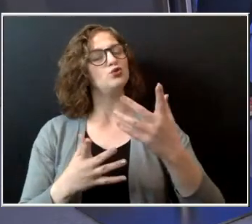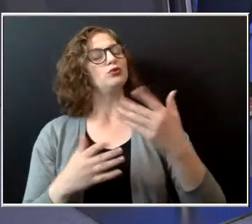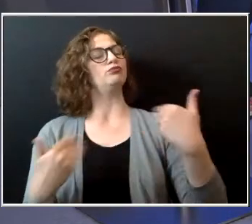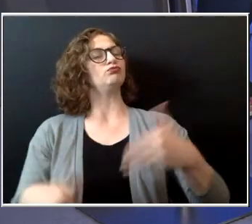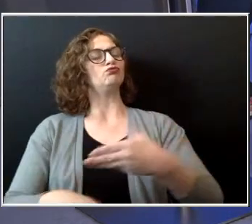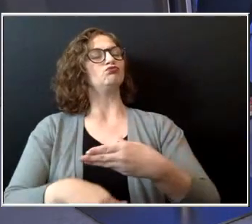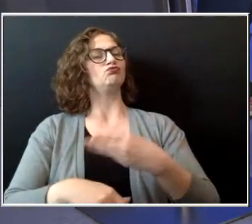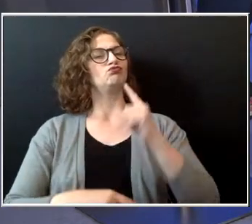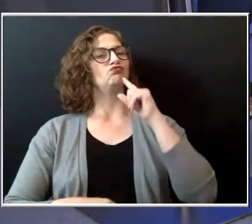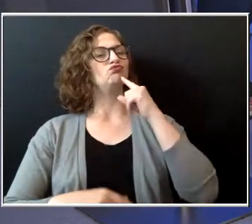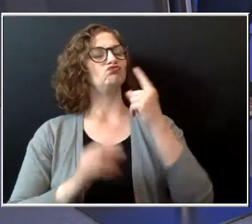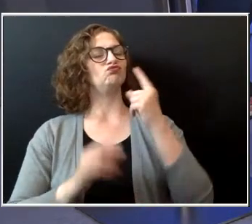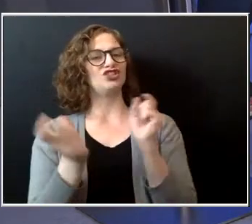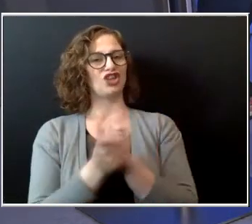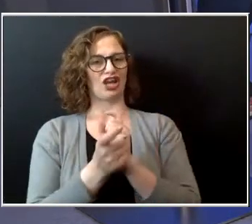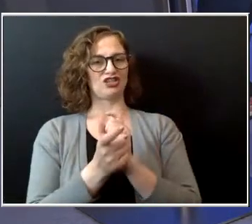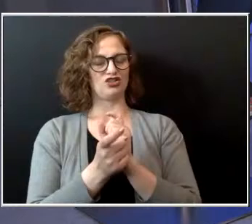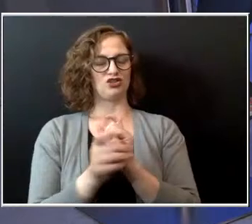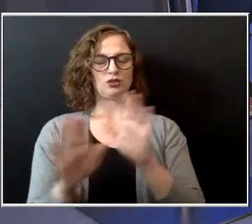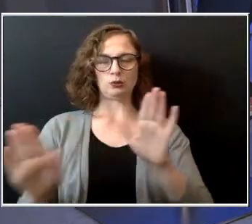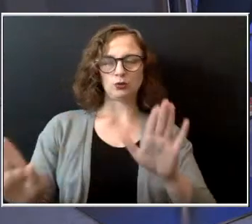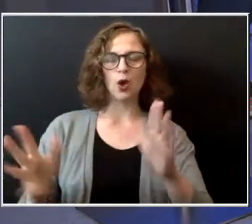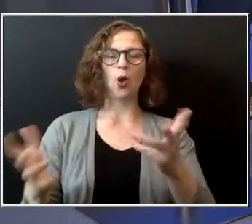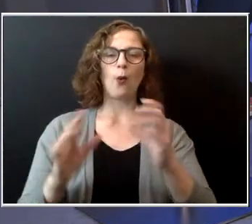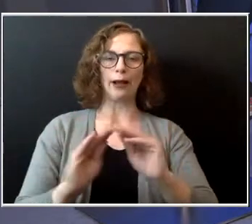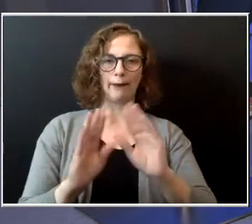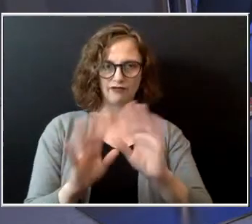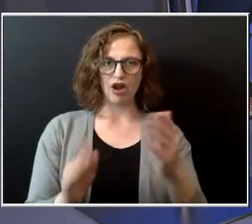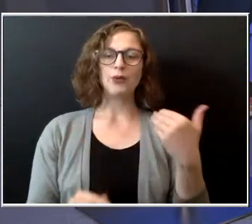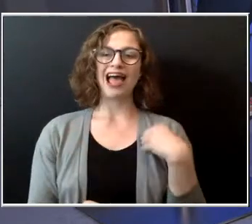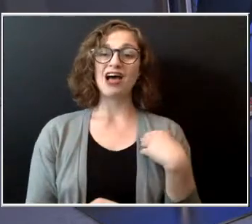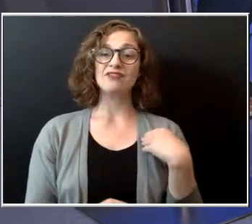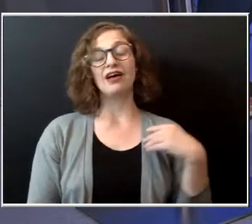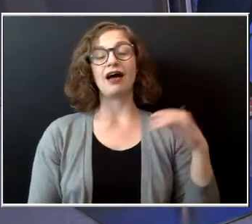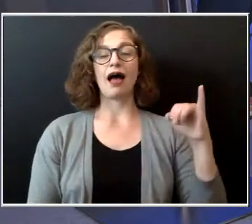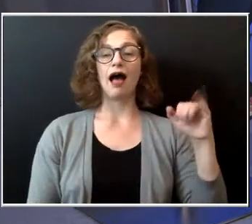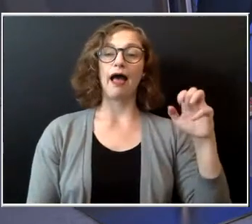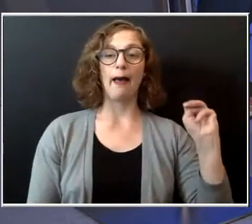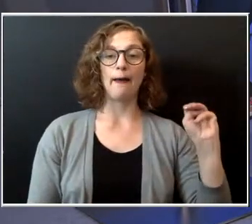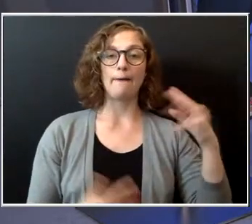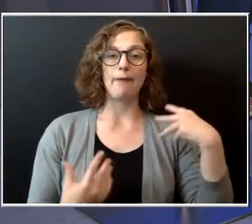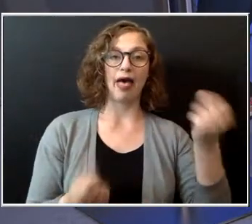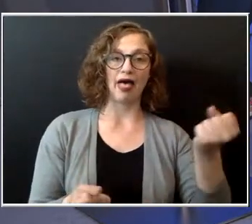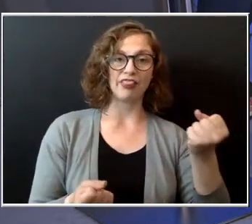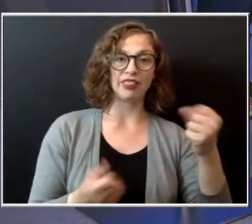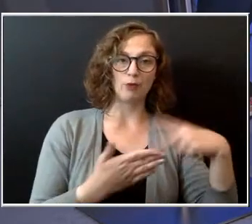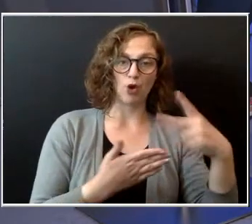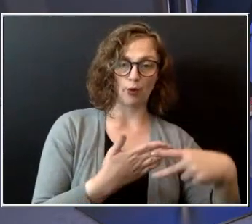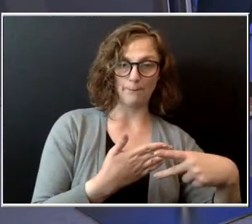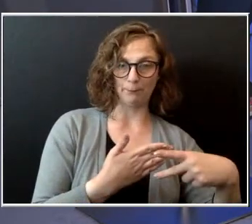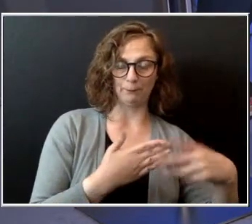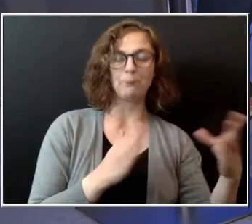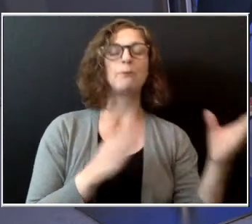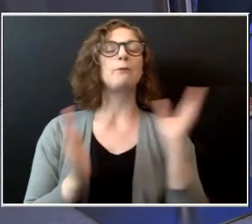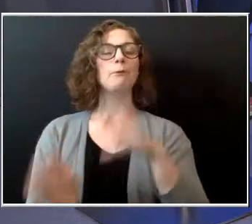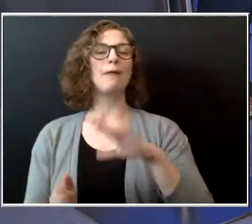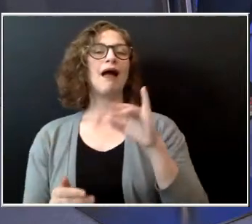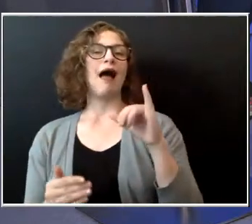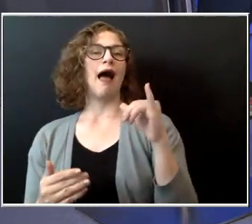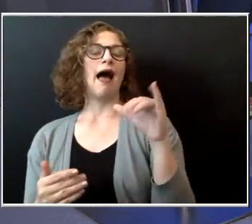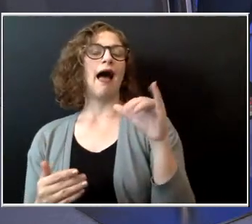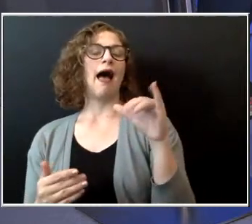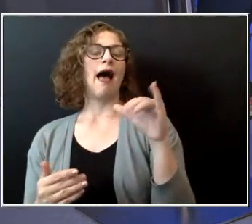this I Am Healthy program, which you're going to tell us about, and then I Am Healthy Parents First. So talk to us a little bit about what that